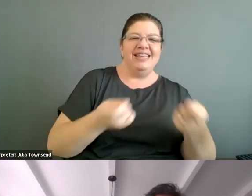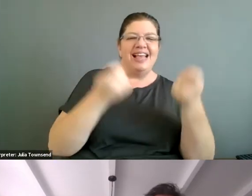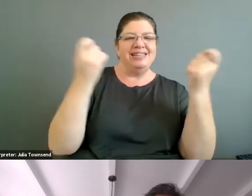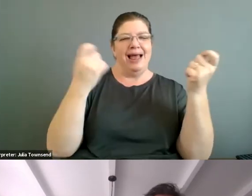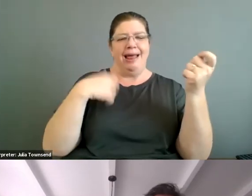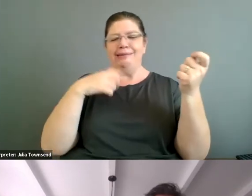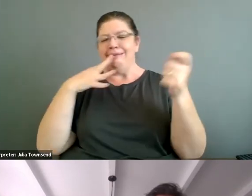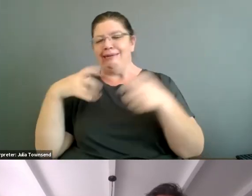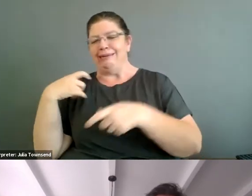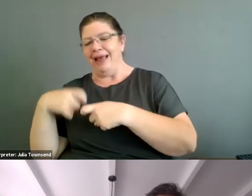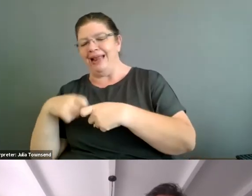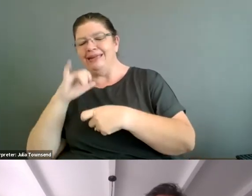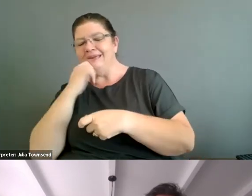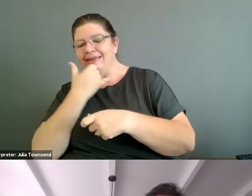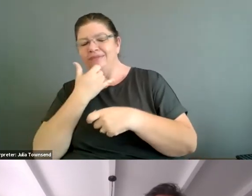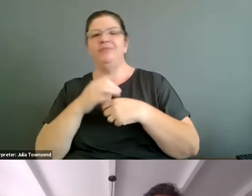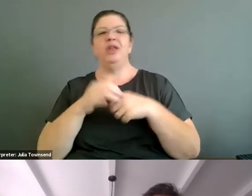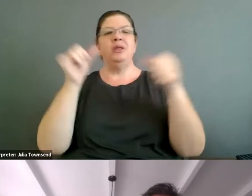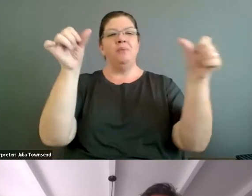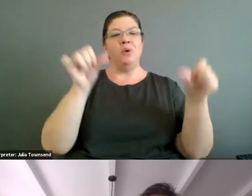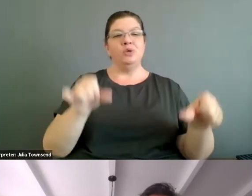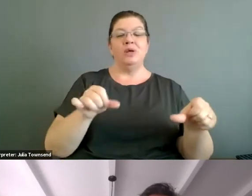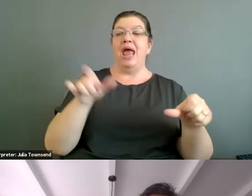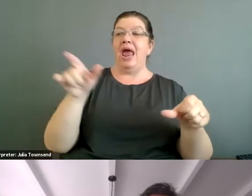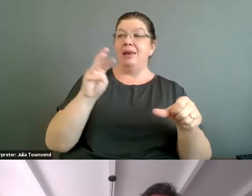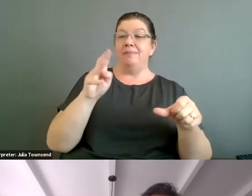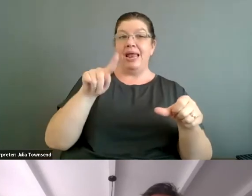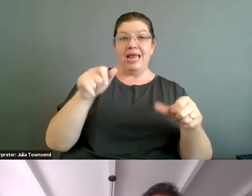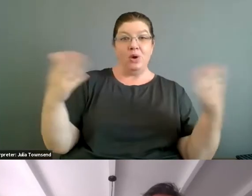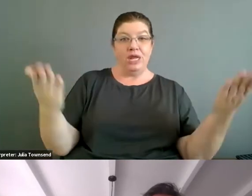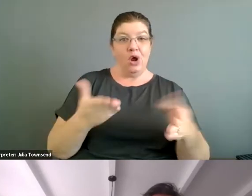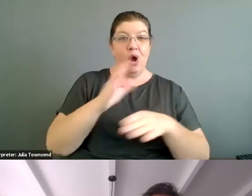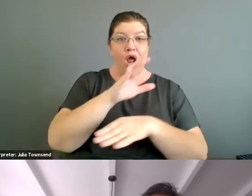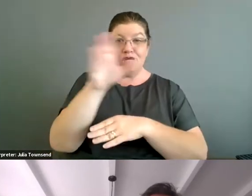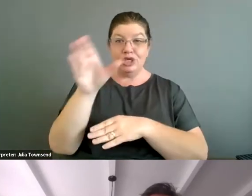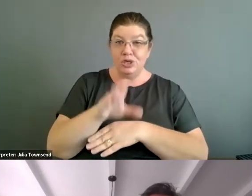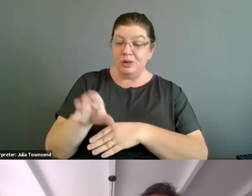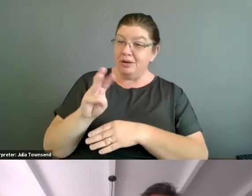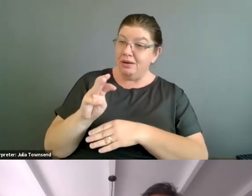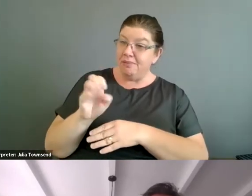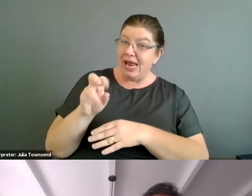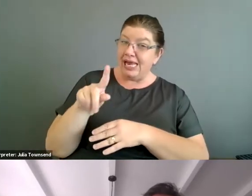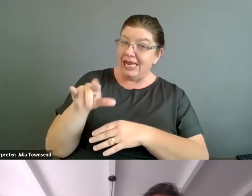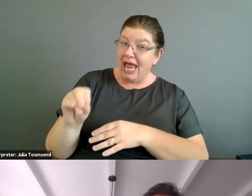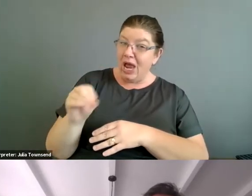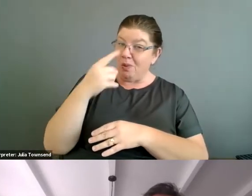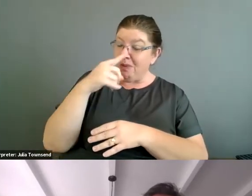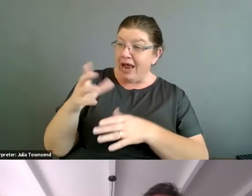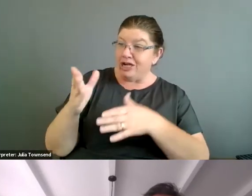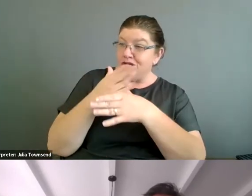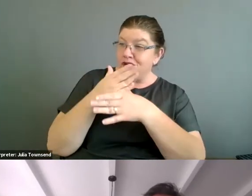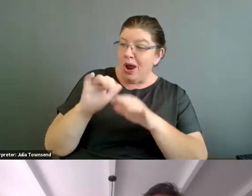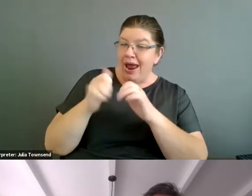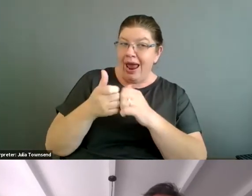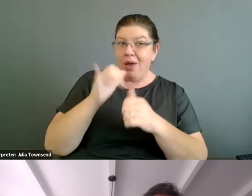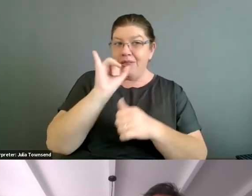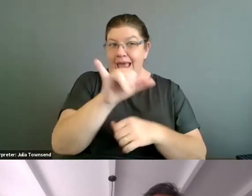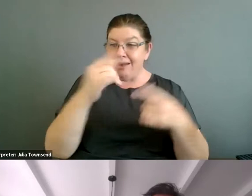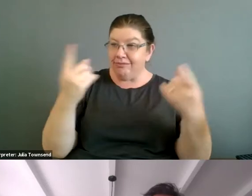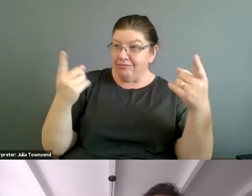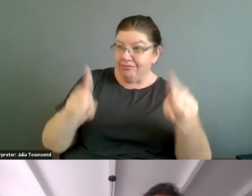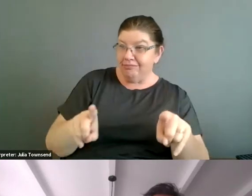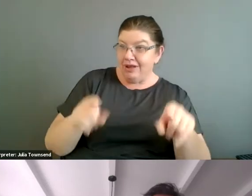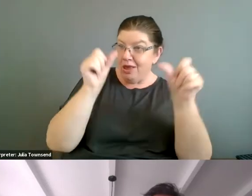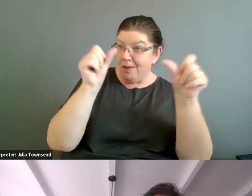poster. And Mateo is here with us via Zoom. Mateo, can you please share with us how that came to be,